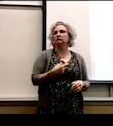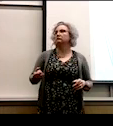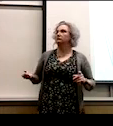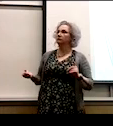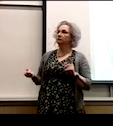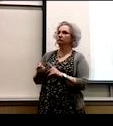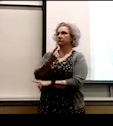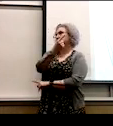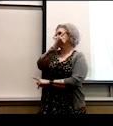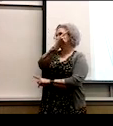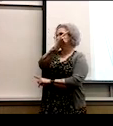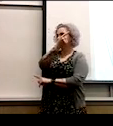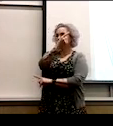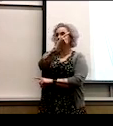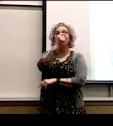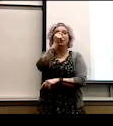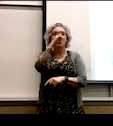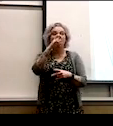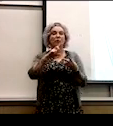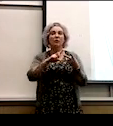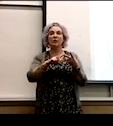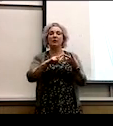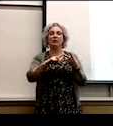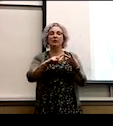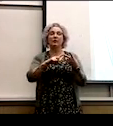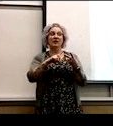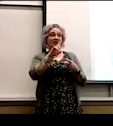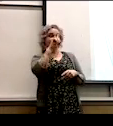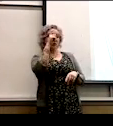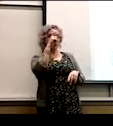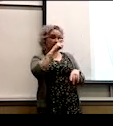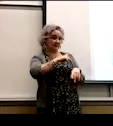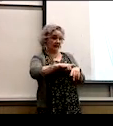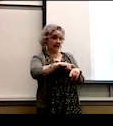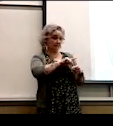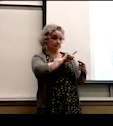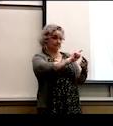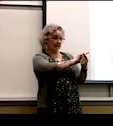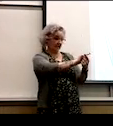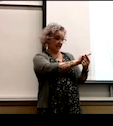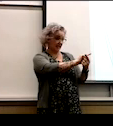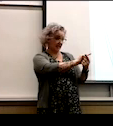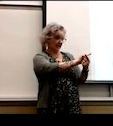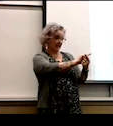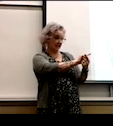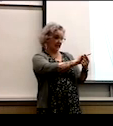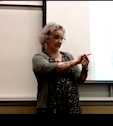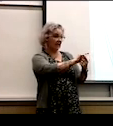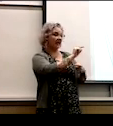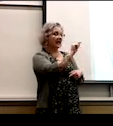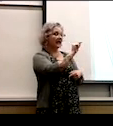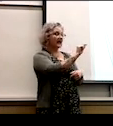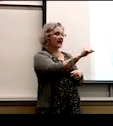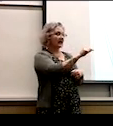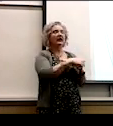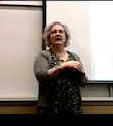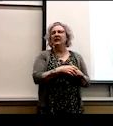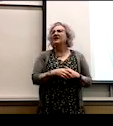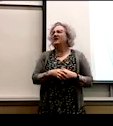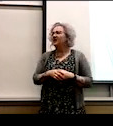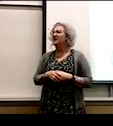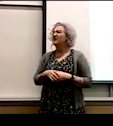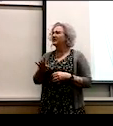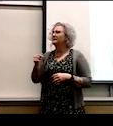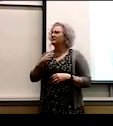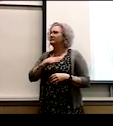them for the first time, and they believe that I already know their brother, sister, or